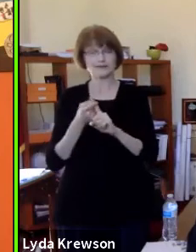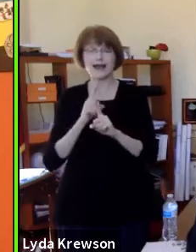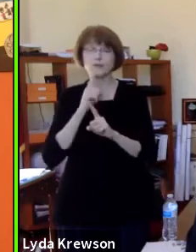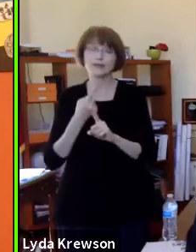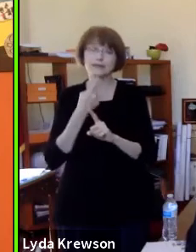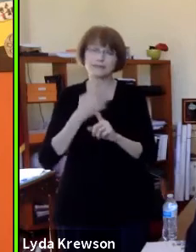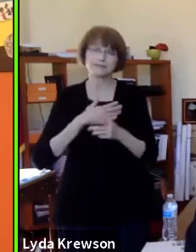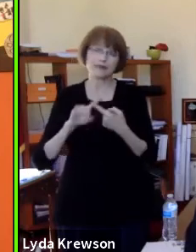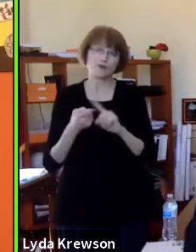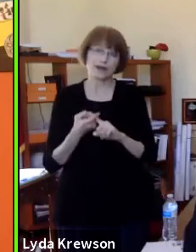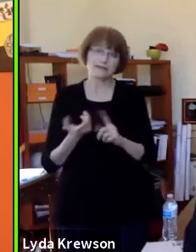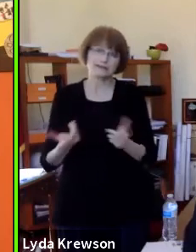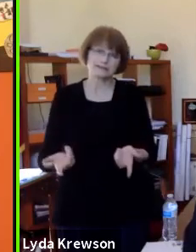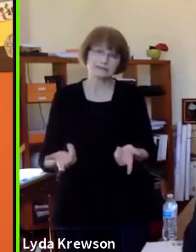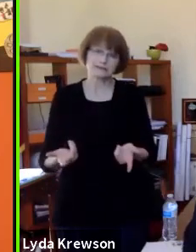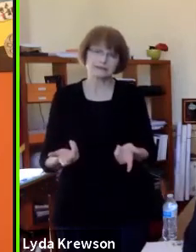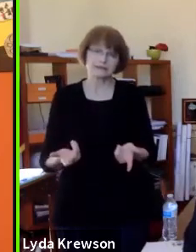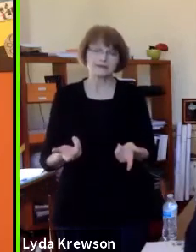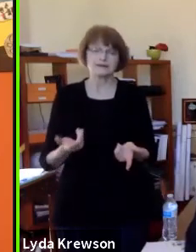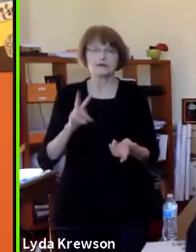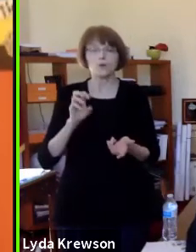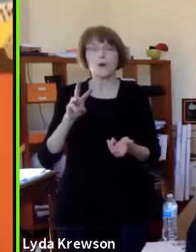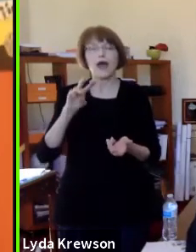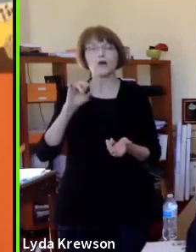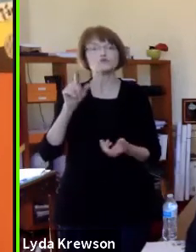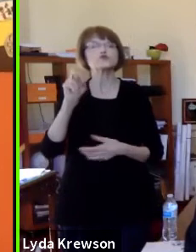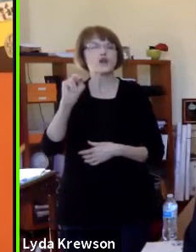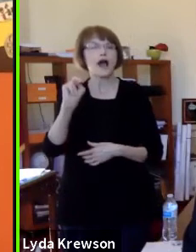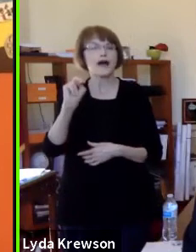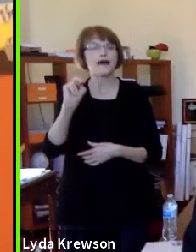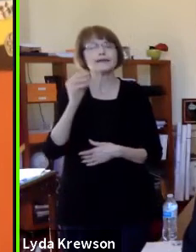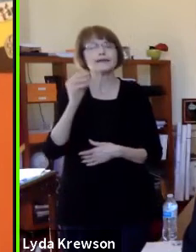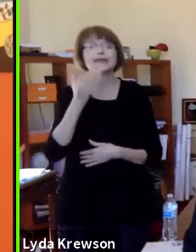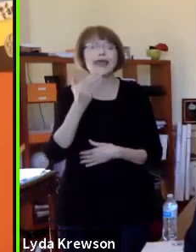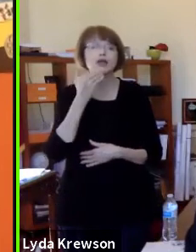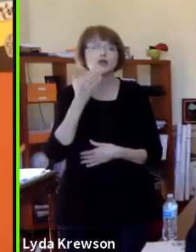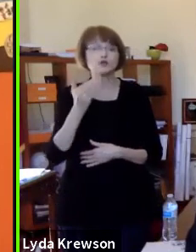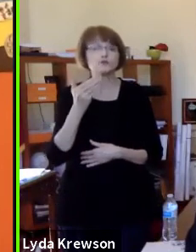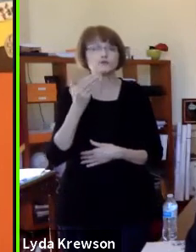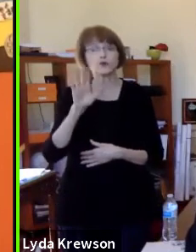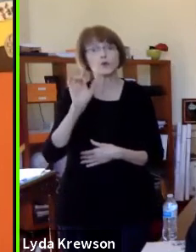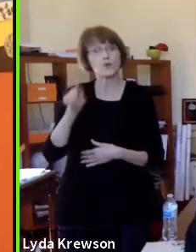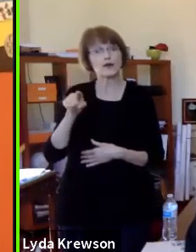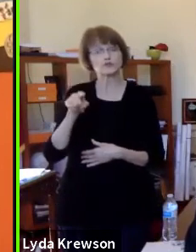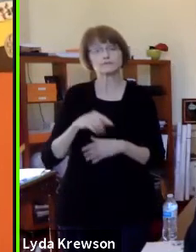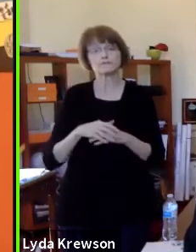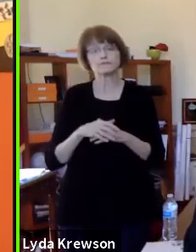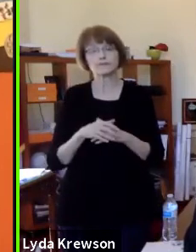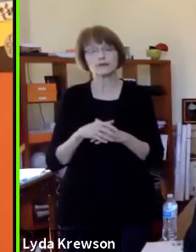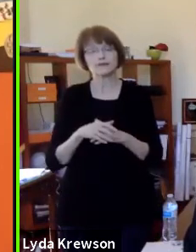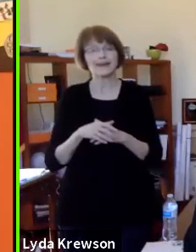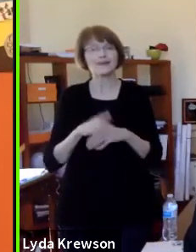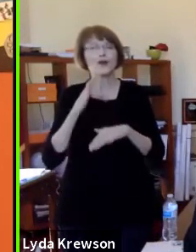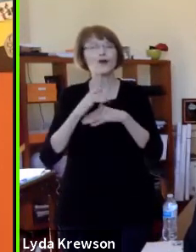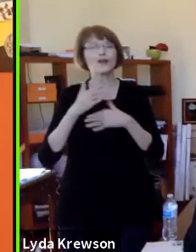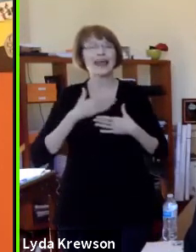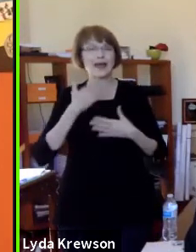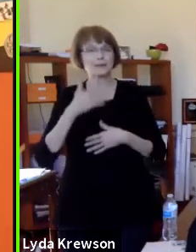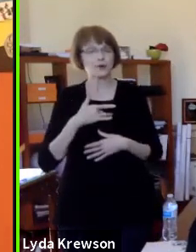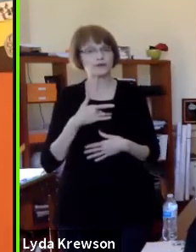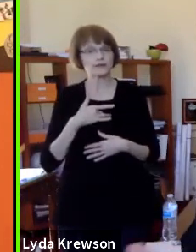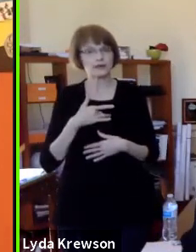them? Wow, John. Thank you for the question, and an early happy birthday to you.